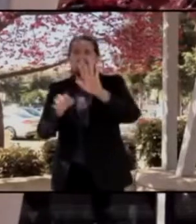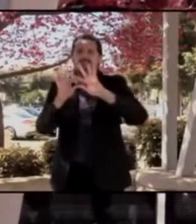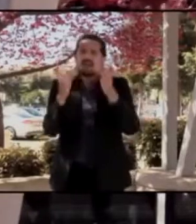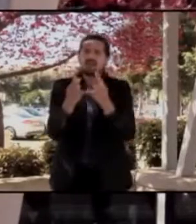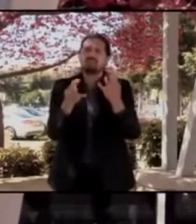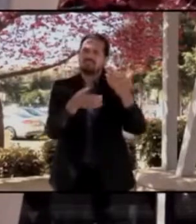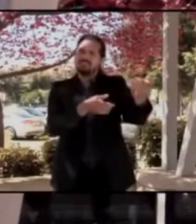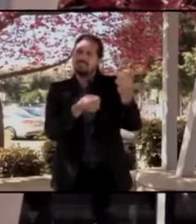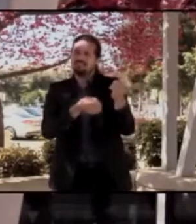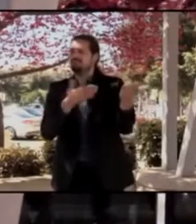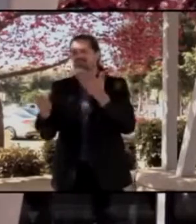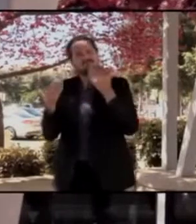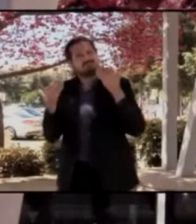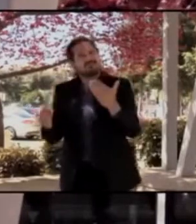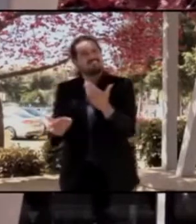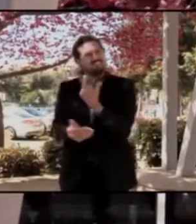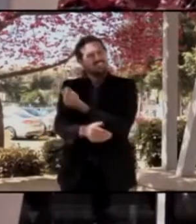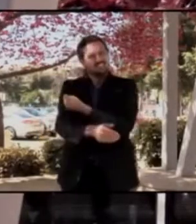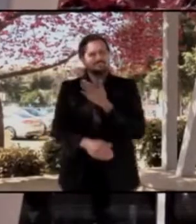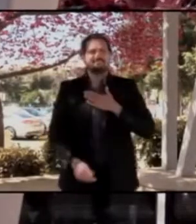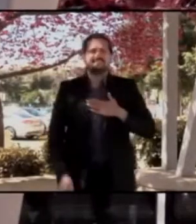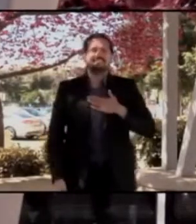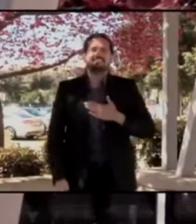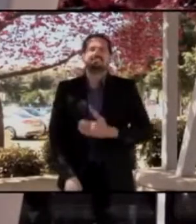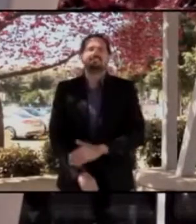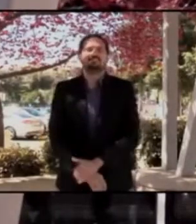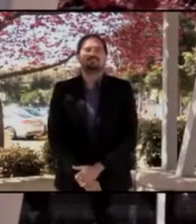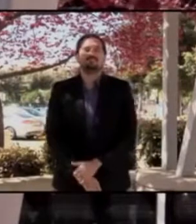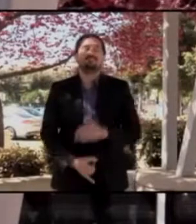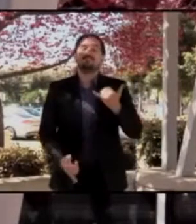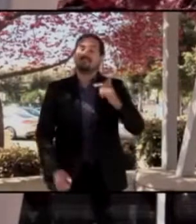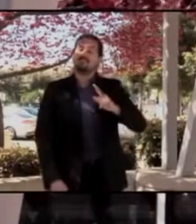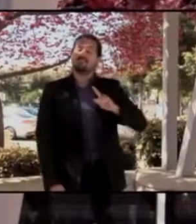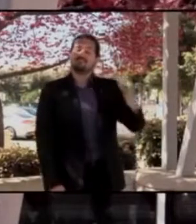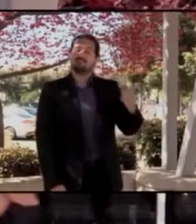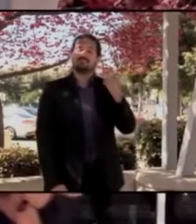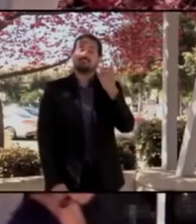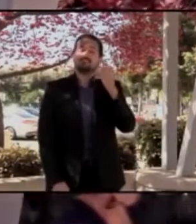over to Dr. Rocio Luna.